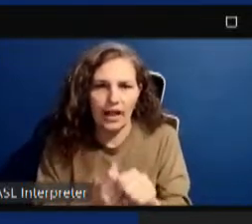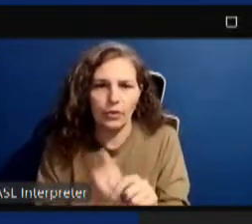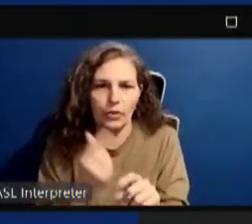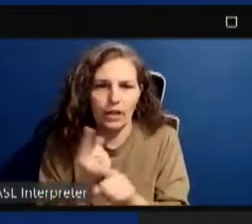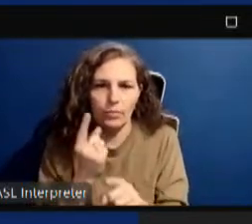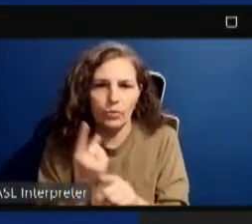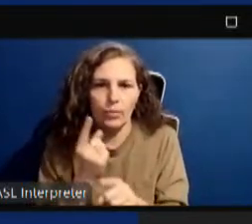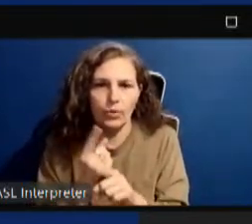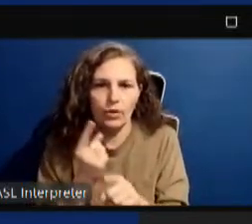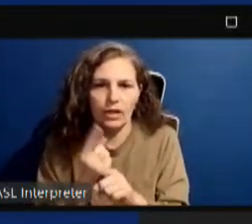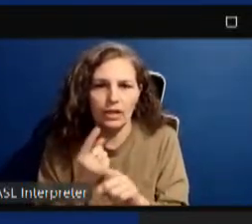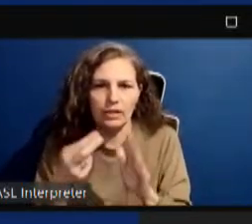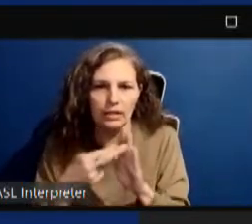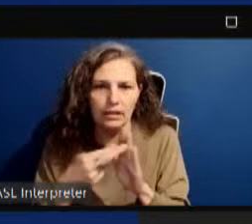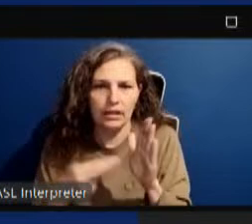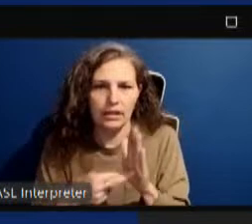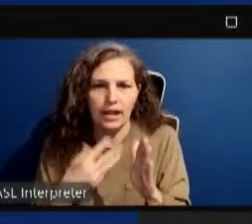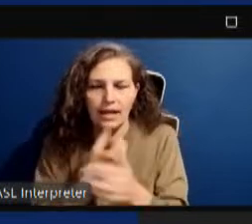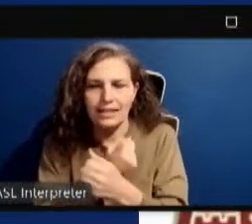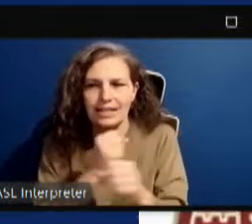measures?